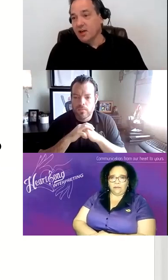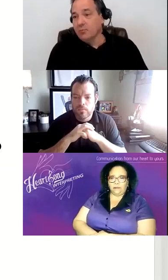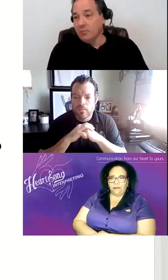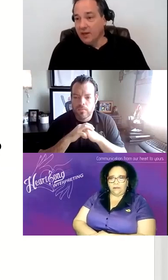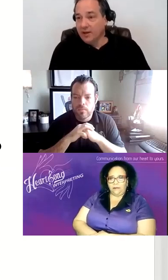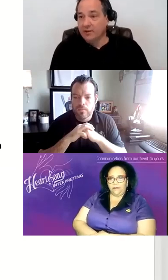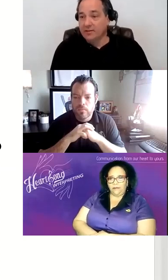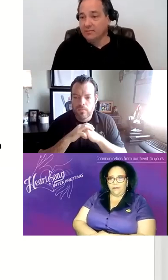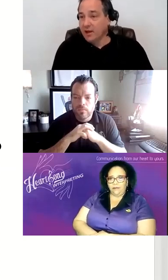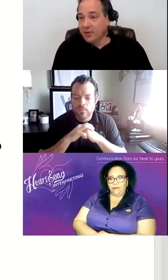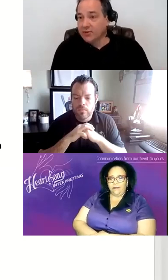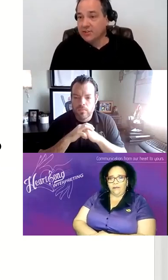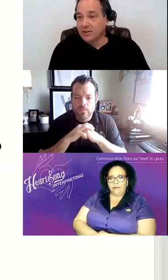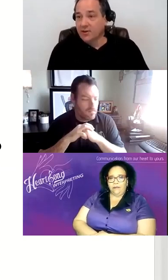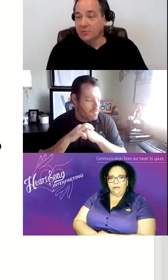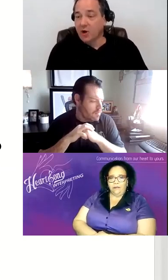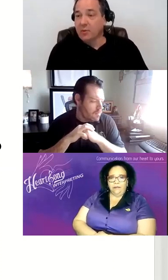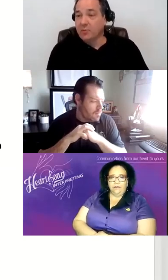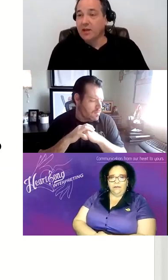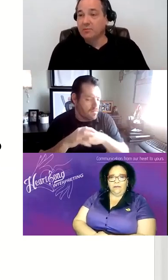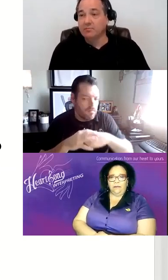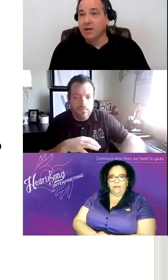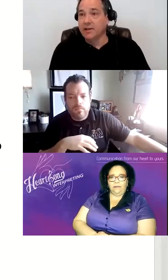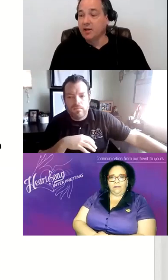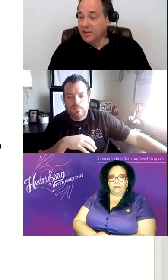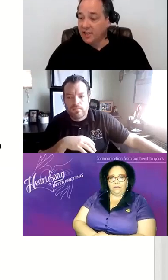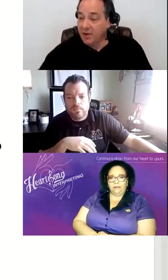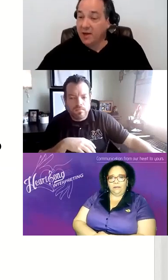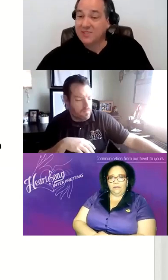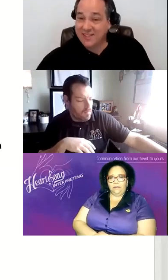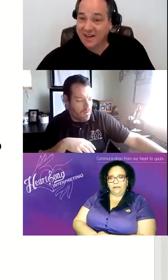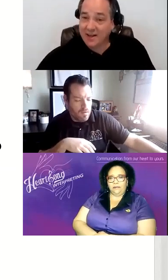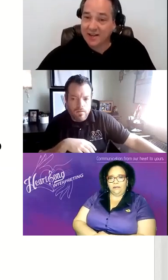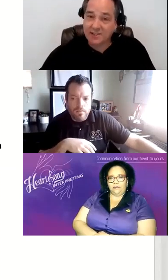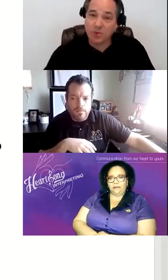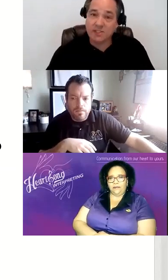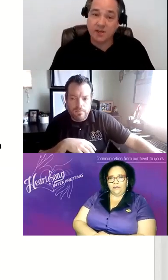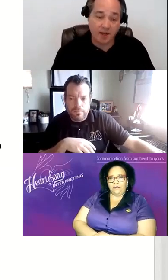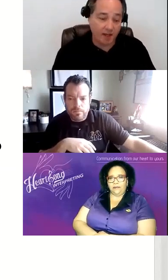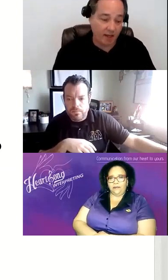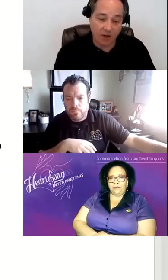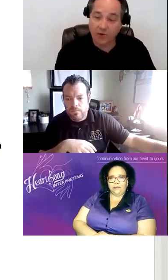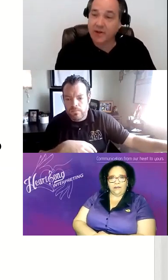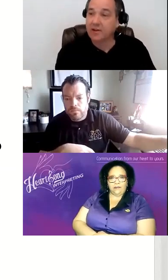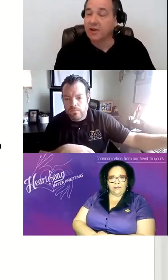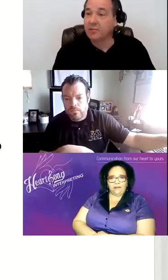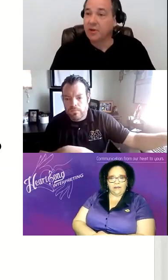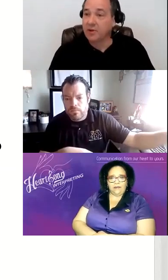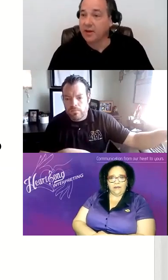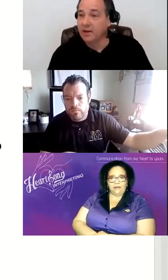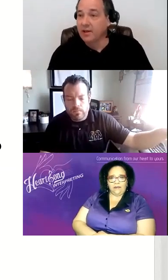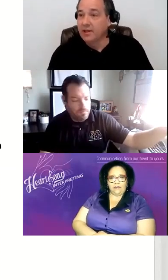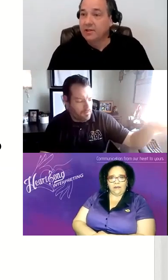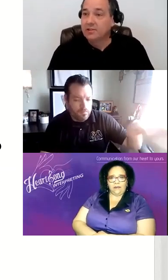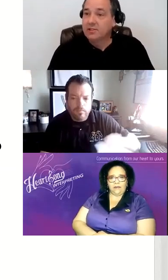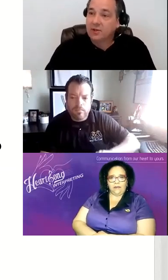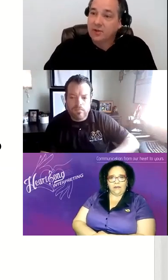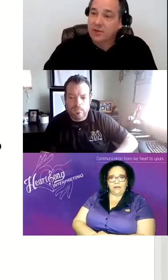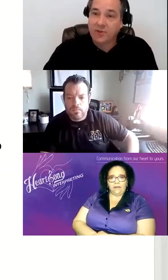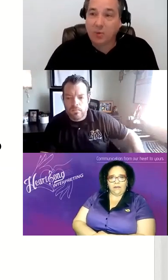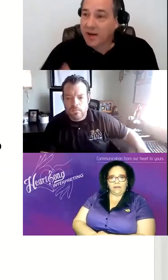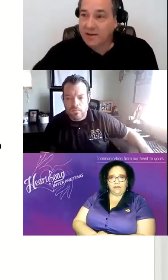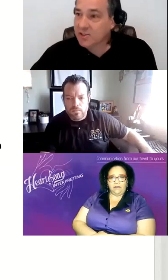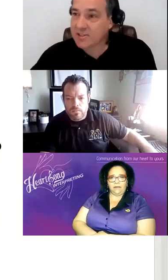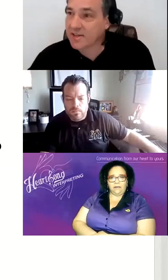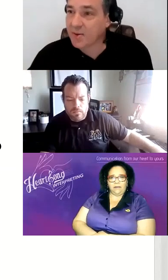is to help me and others in our department become, keep up to date as to what's occurring in our community. So